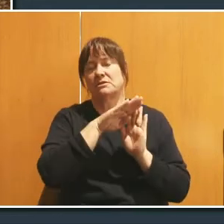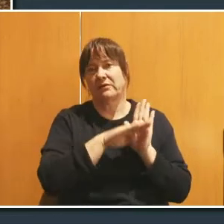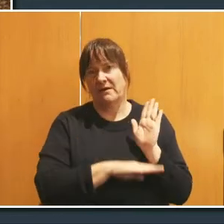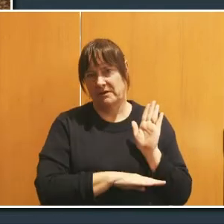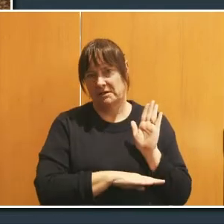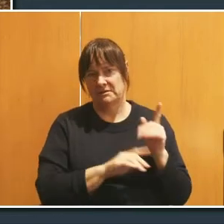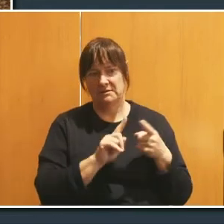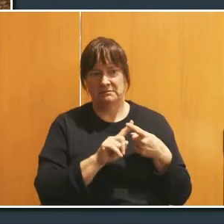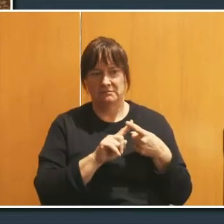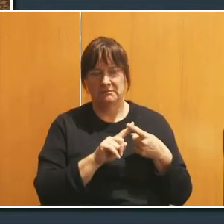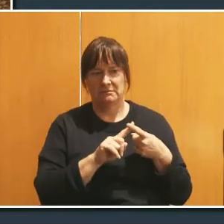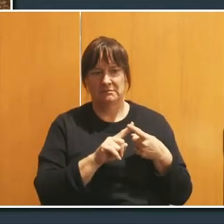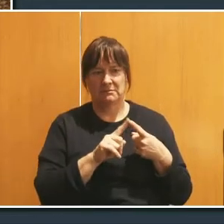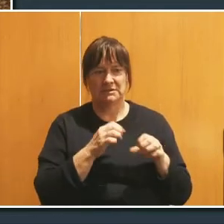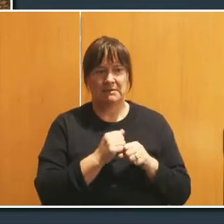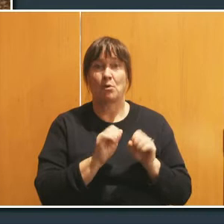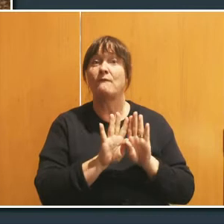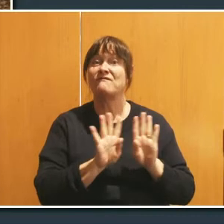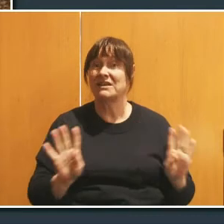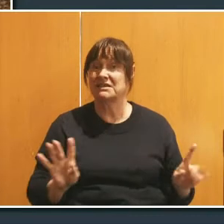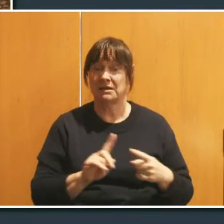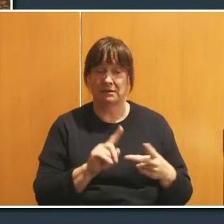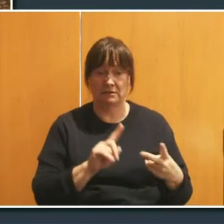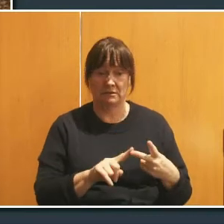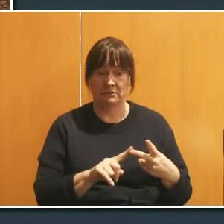relation to fencing, in relation to